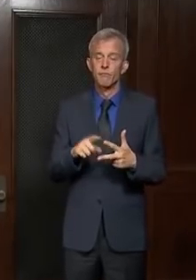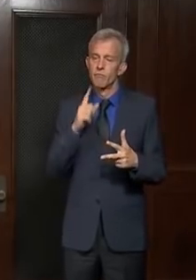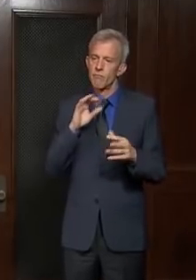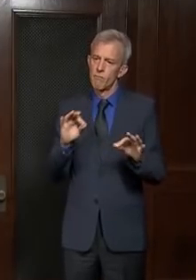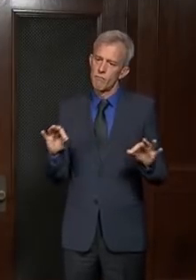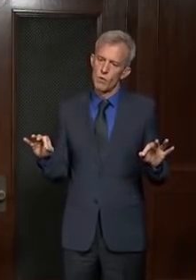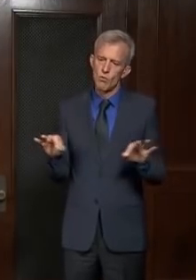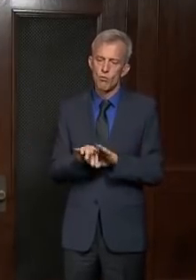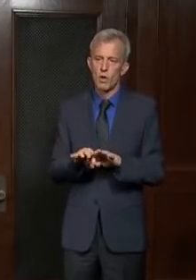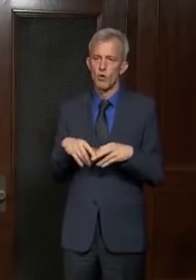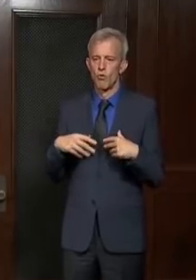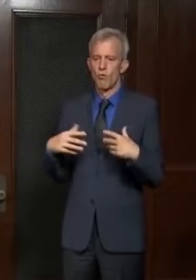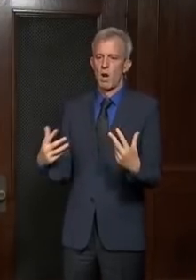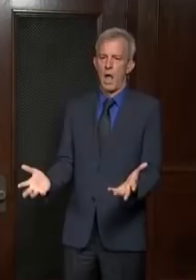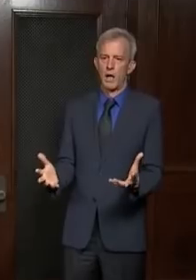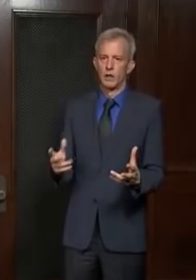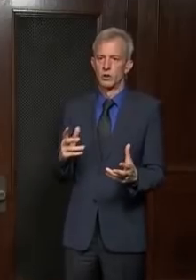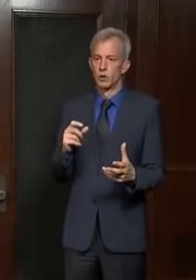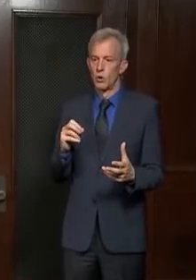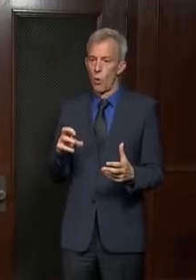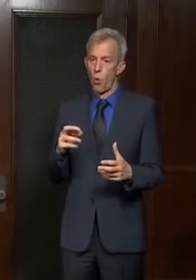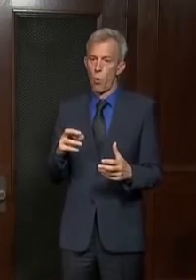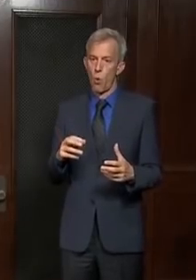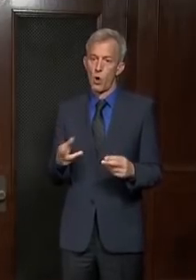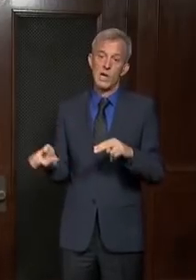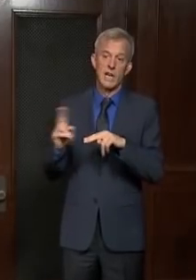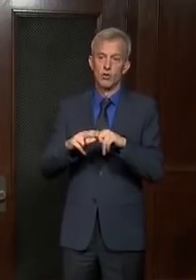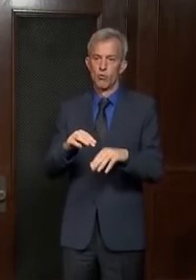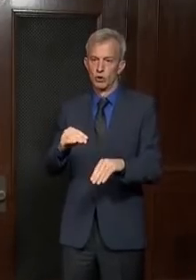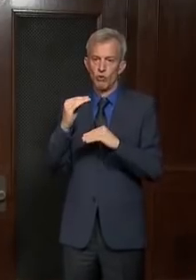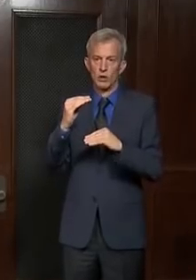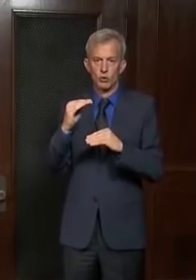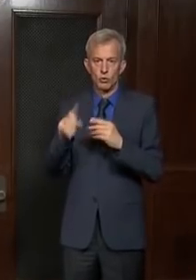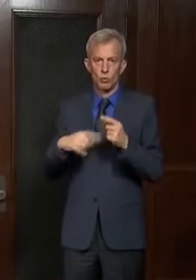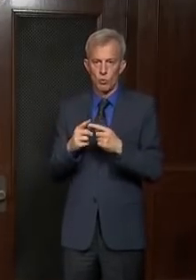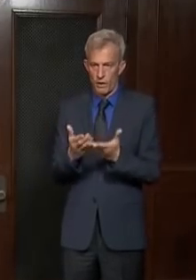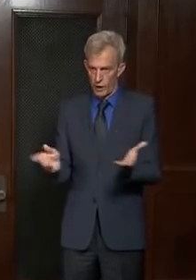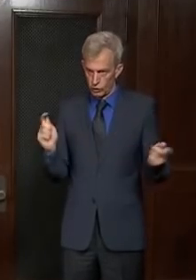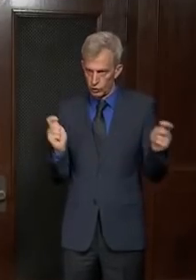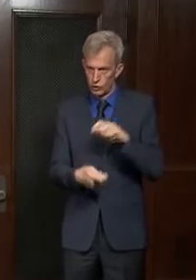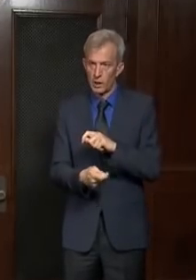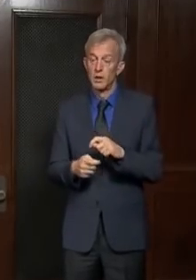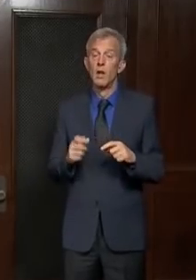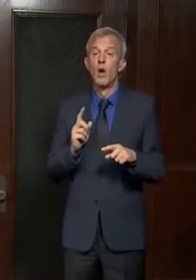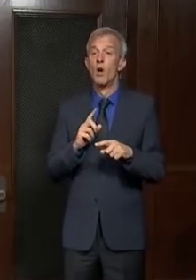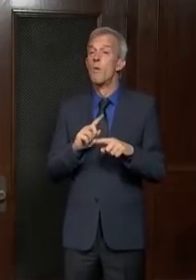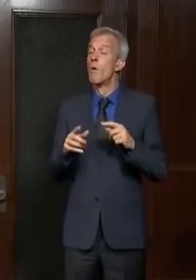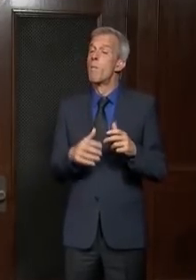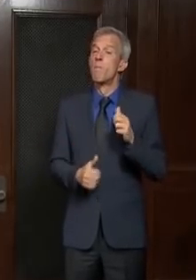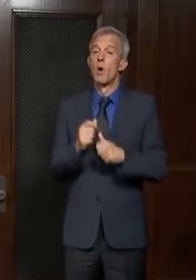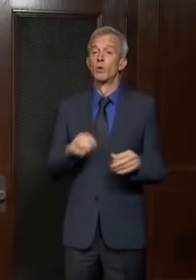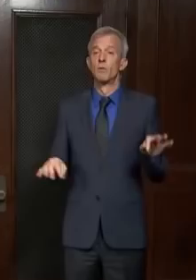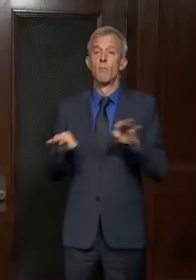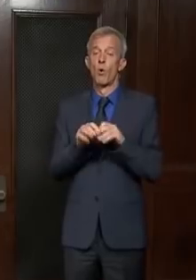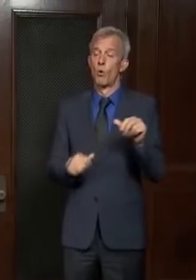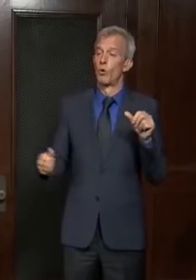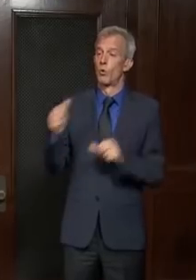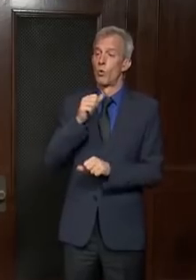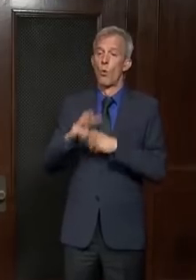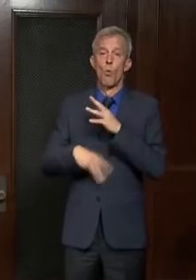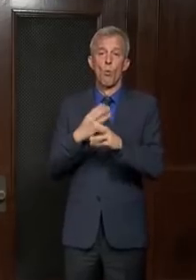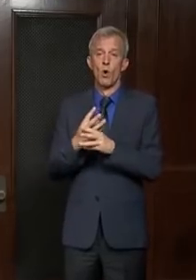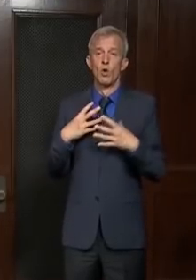or tighten restrictions as things change. But most importantly, as the head of the World Health Organization said